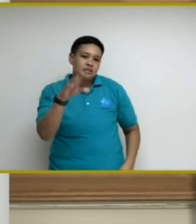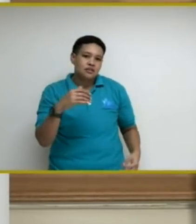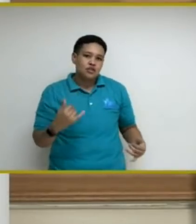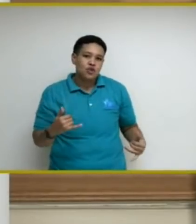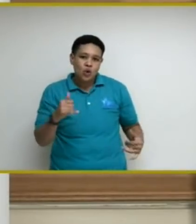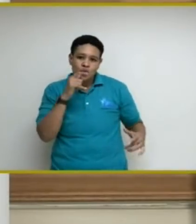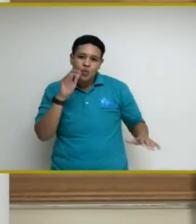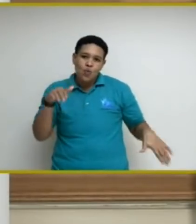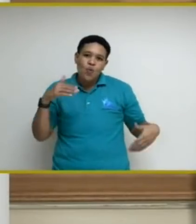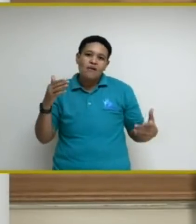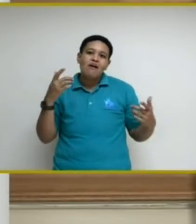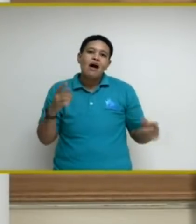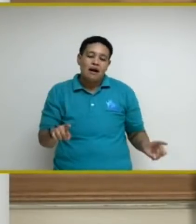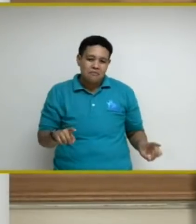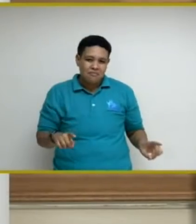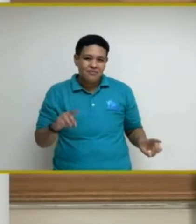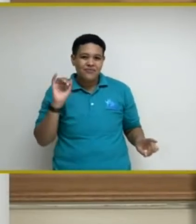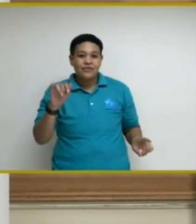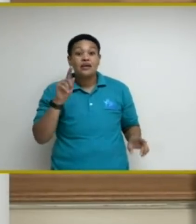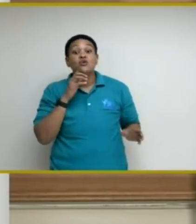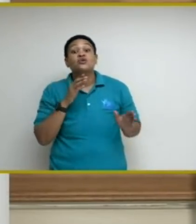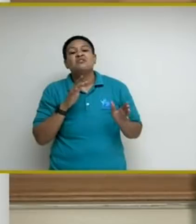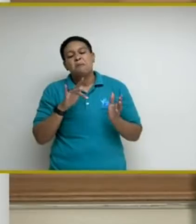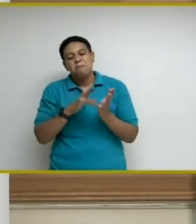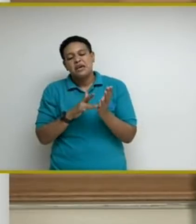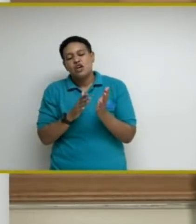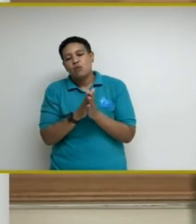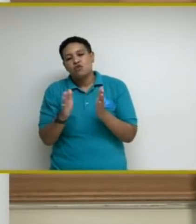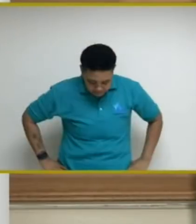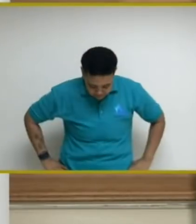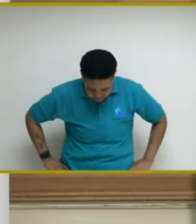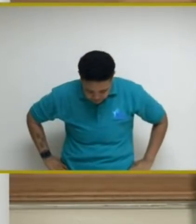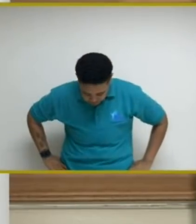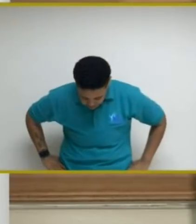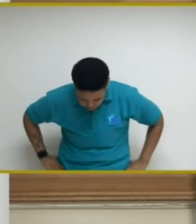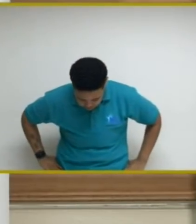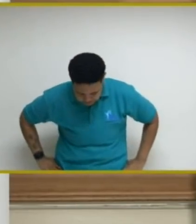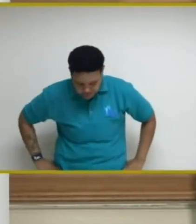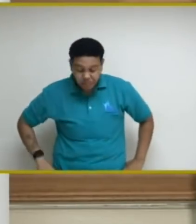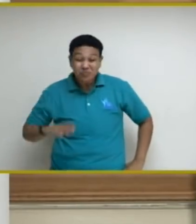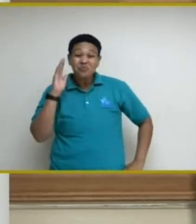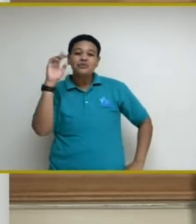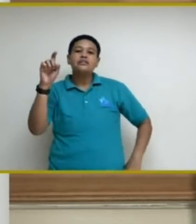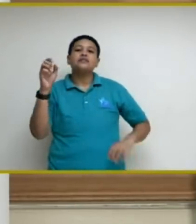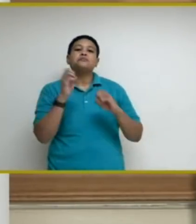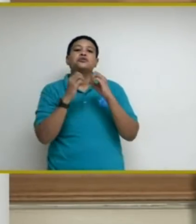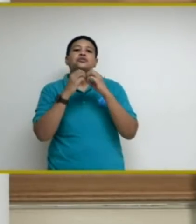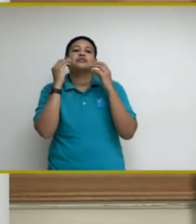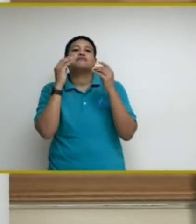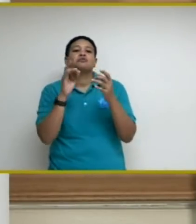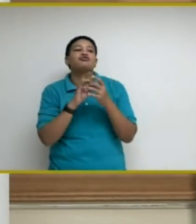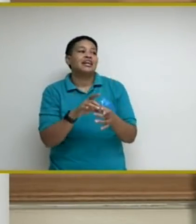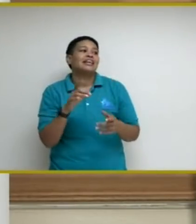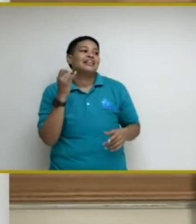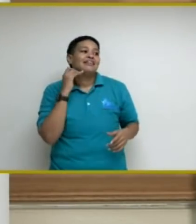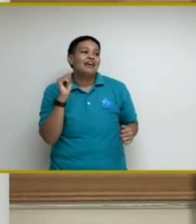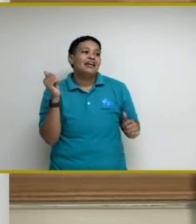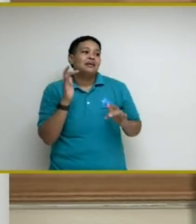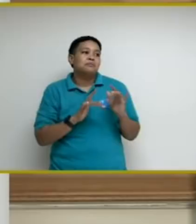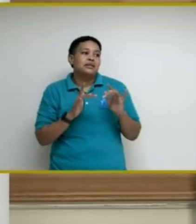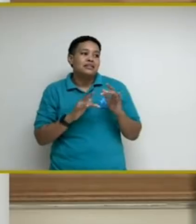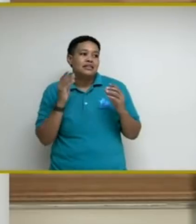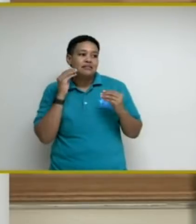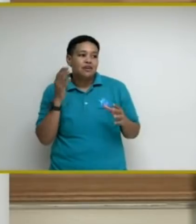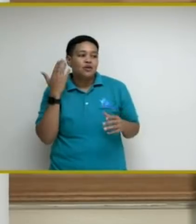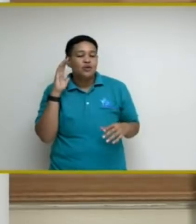to reoccur. That would be the medium-term solution. So information, Dion, and if there's missing information. I don't know